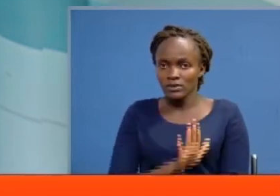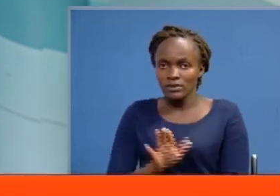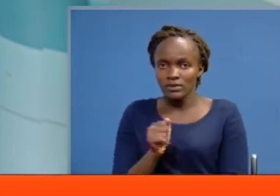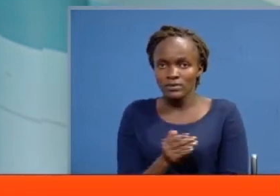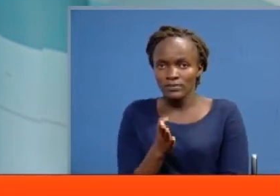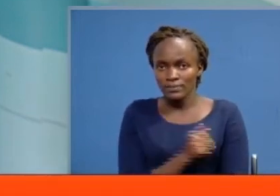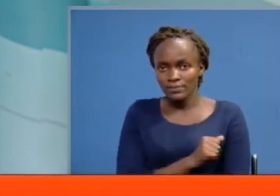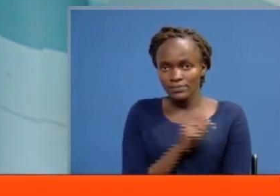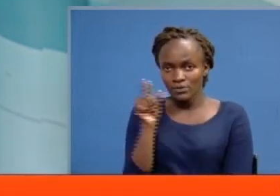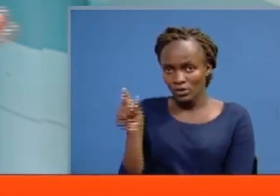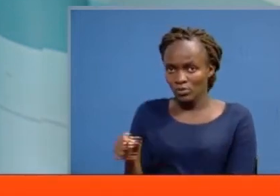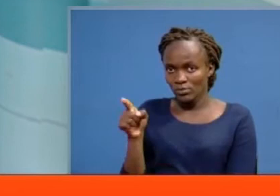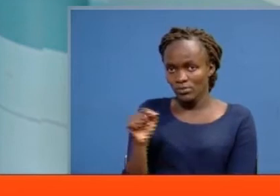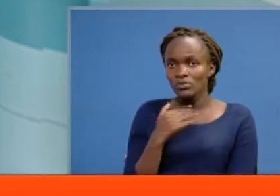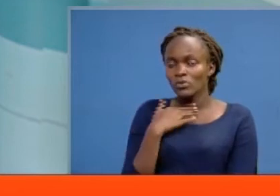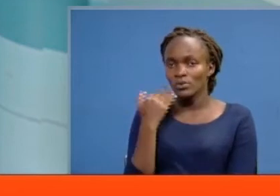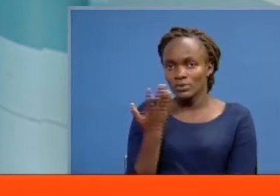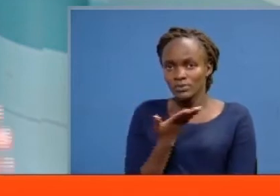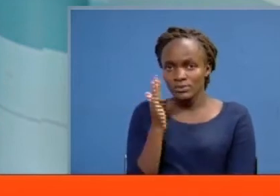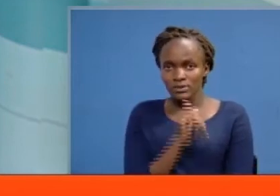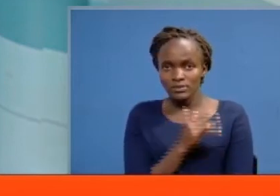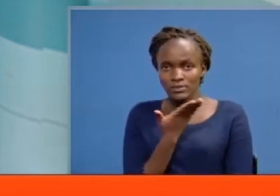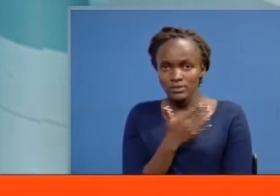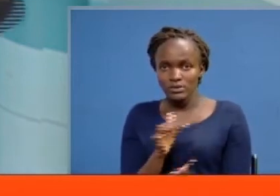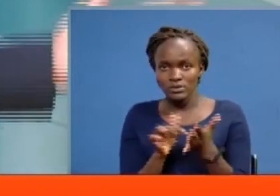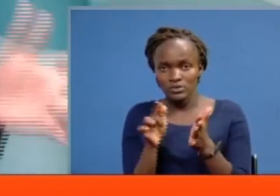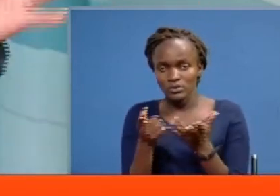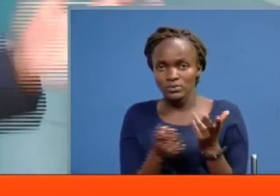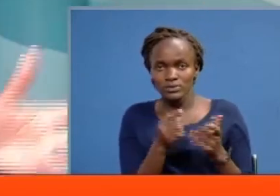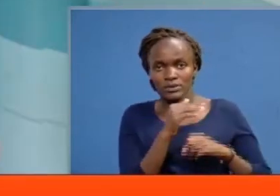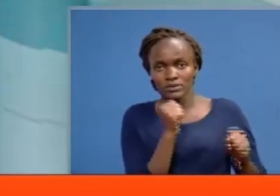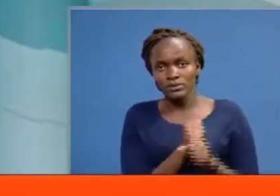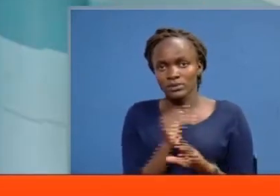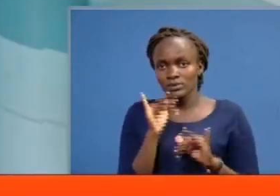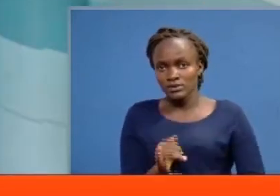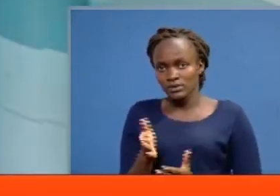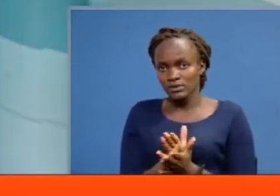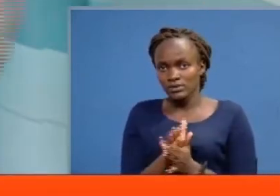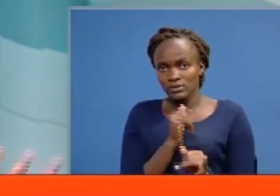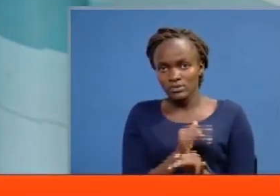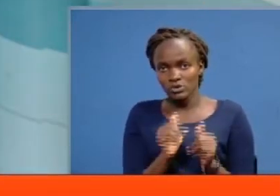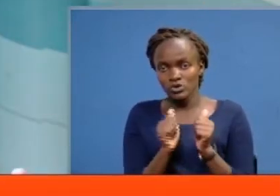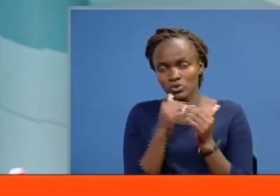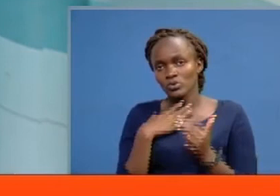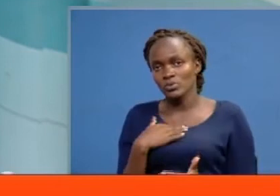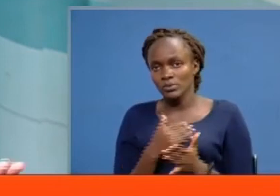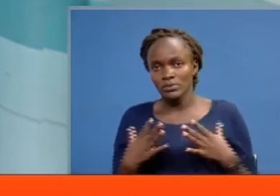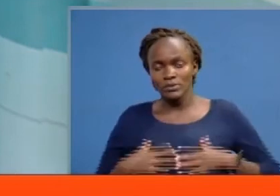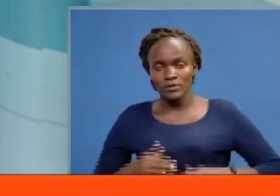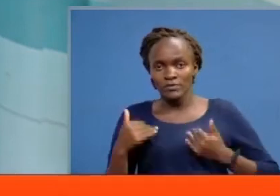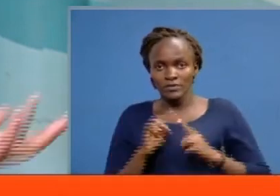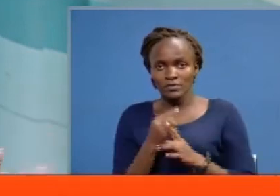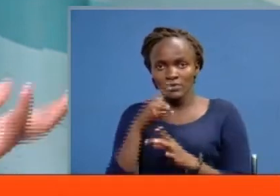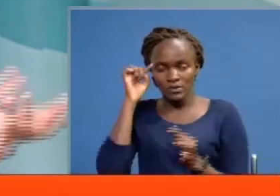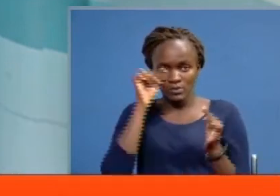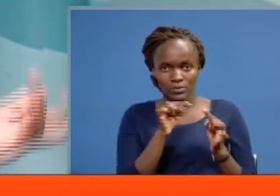you as a person, where you want to be will determine how many years you want to be in the career you want to be, because people have different goals. People have